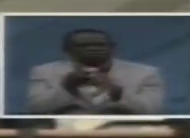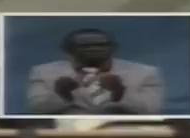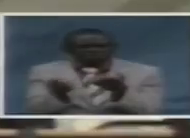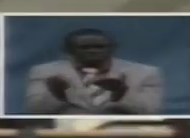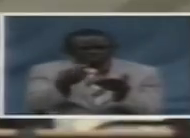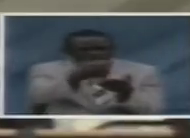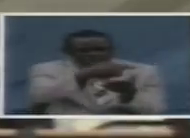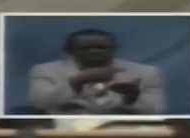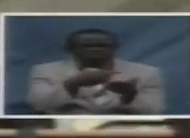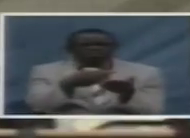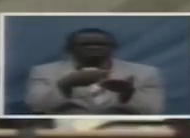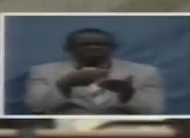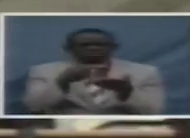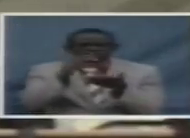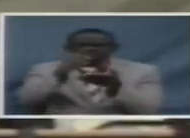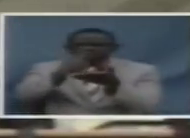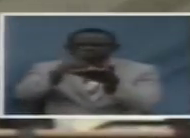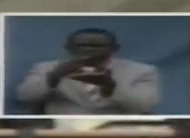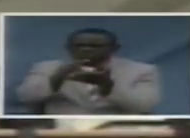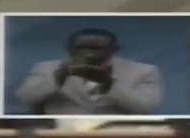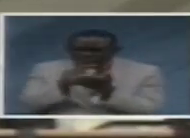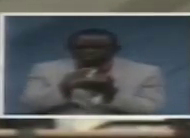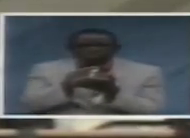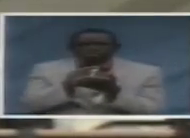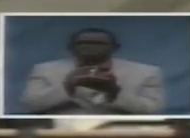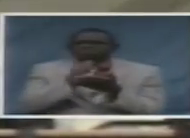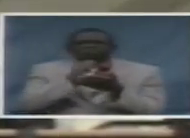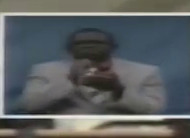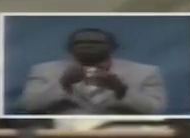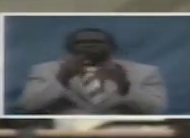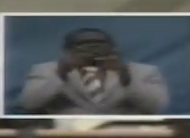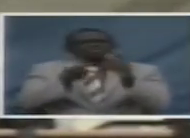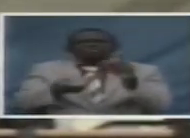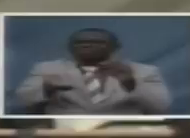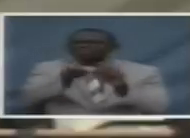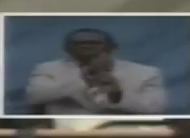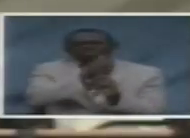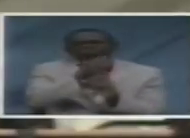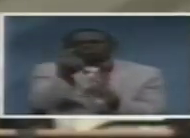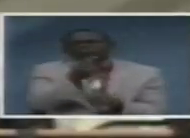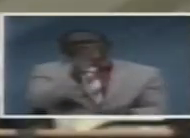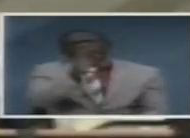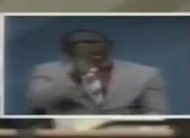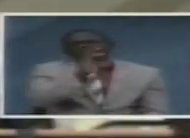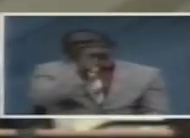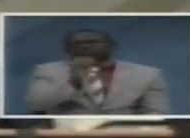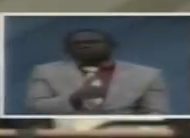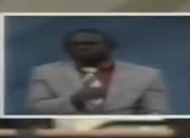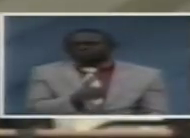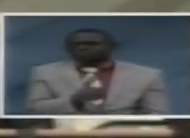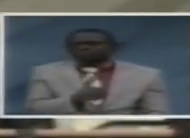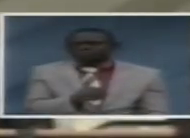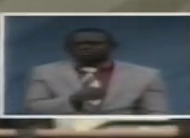to be below target by 7% at 42.1 billion by the close of